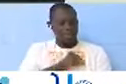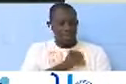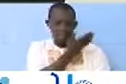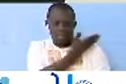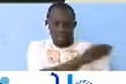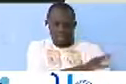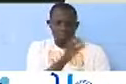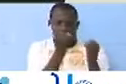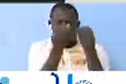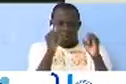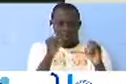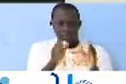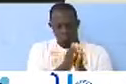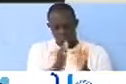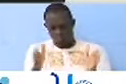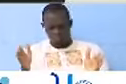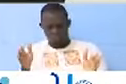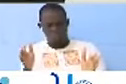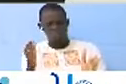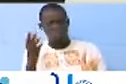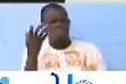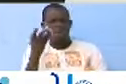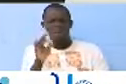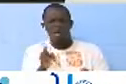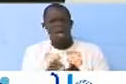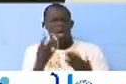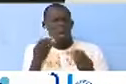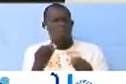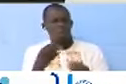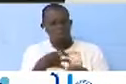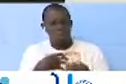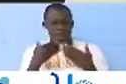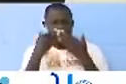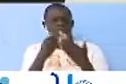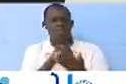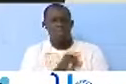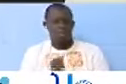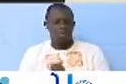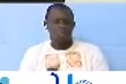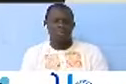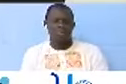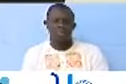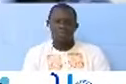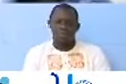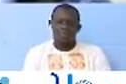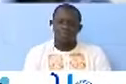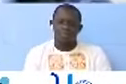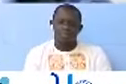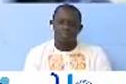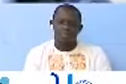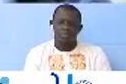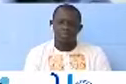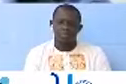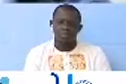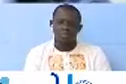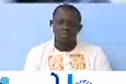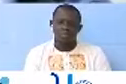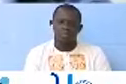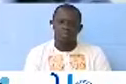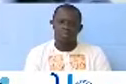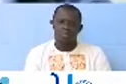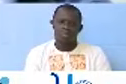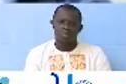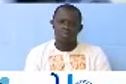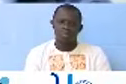death? I kwani jamfo be nyoy nyaade bri ya bula ani nga faada waato mena le jamfo be nyoy nyaadi da. Maron dal 10 days so now